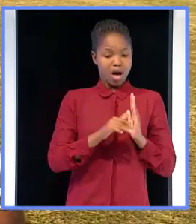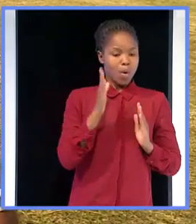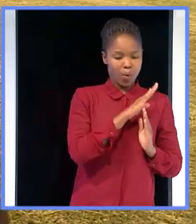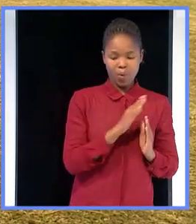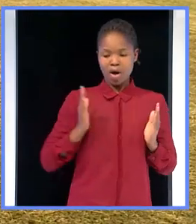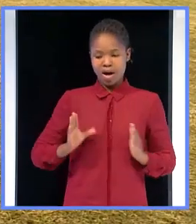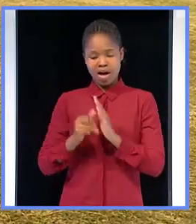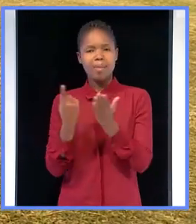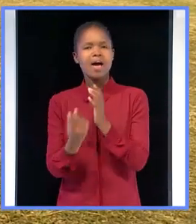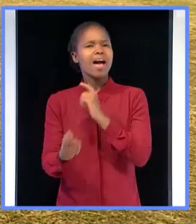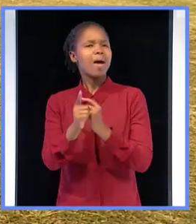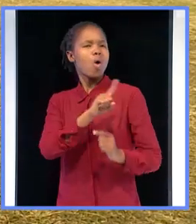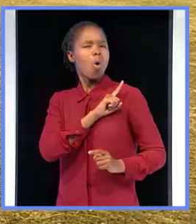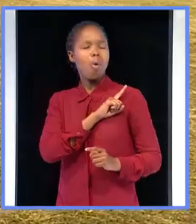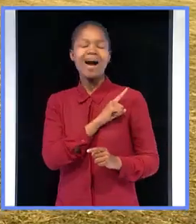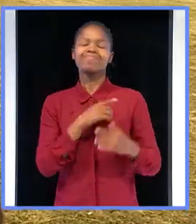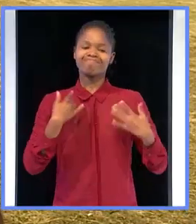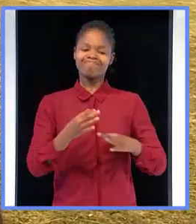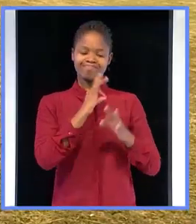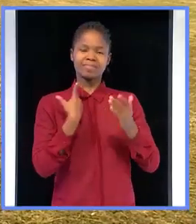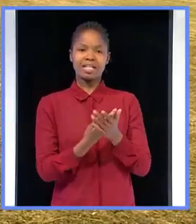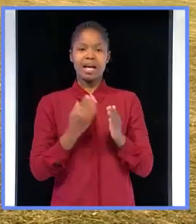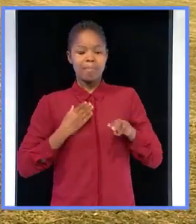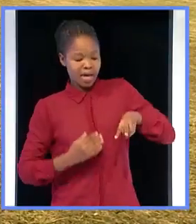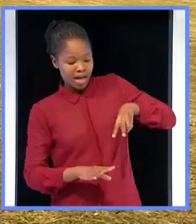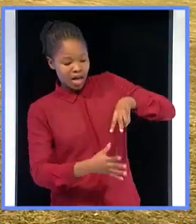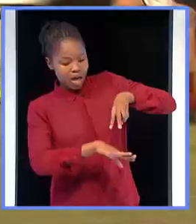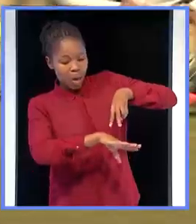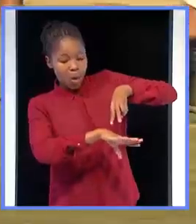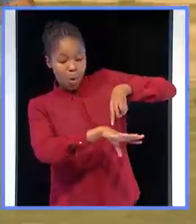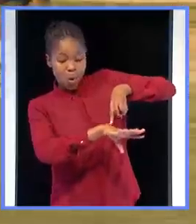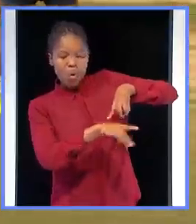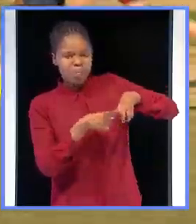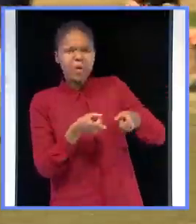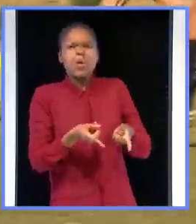They say that I can injure the people. With my leg can injure them badly, but